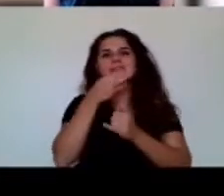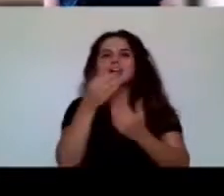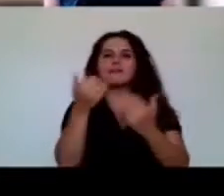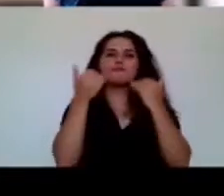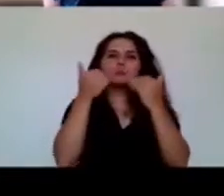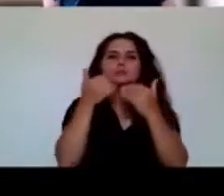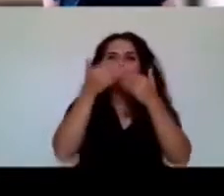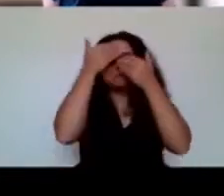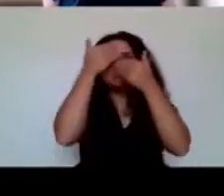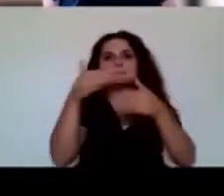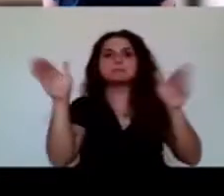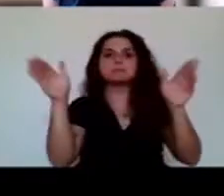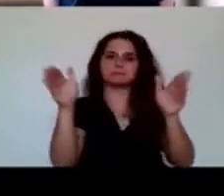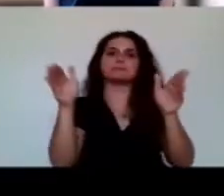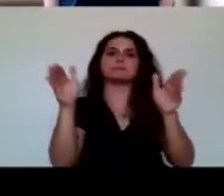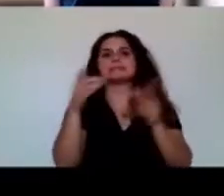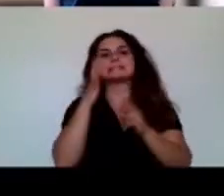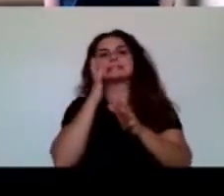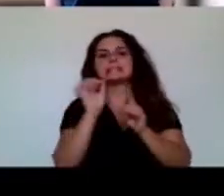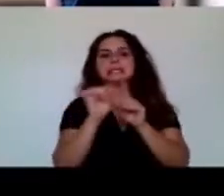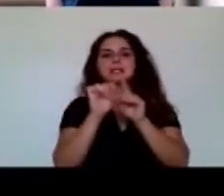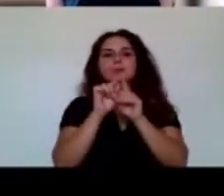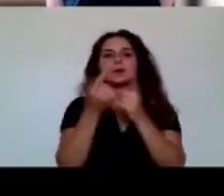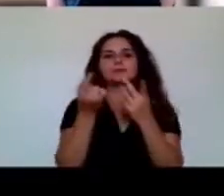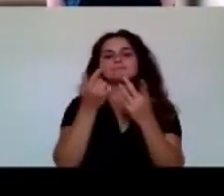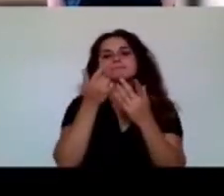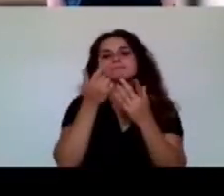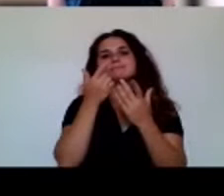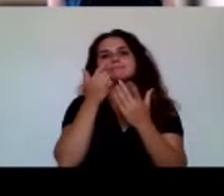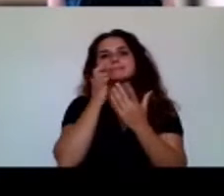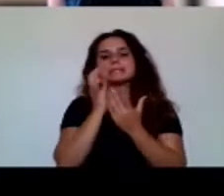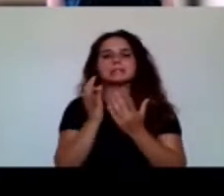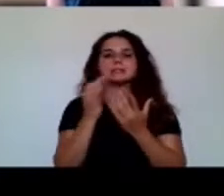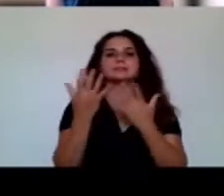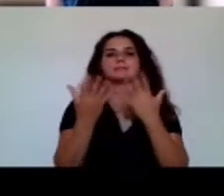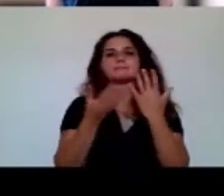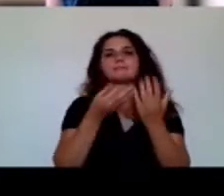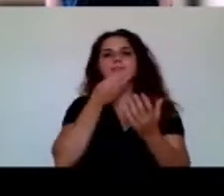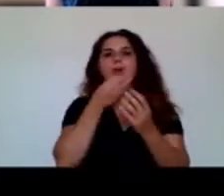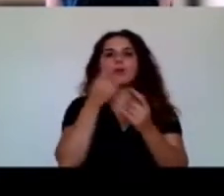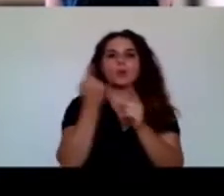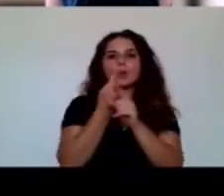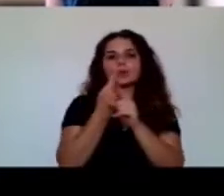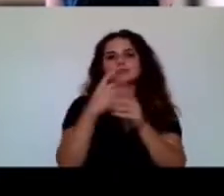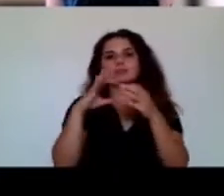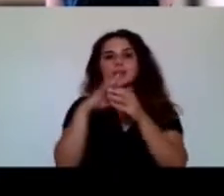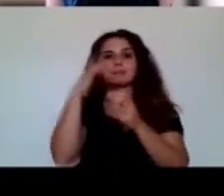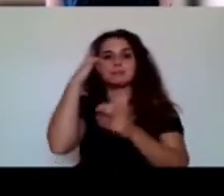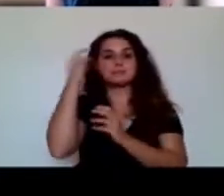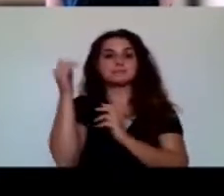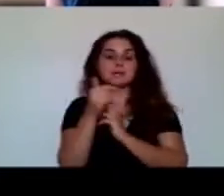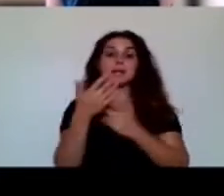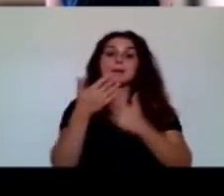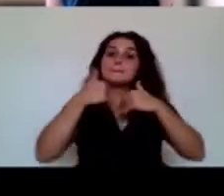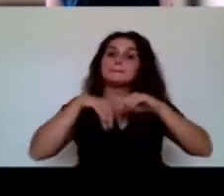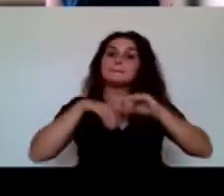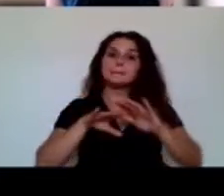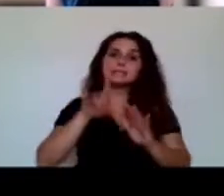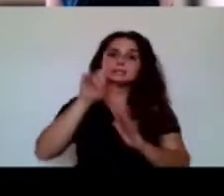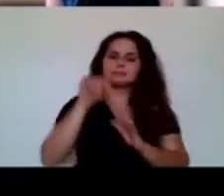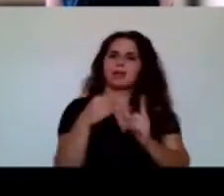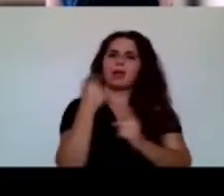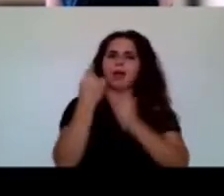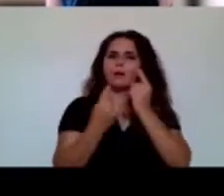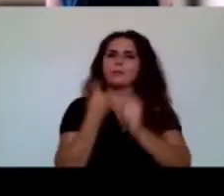data to try to extrapolate to talking about things like bias. On the other hand, there are a lot